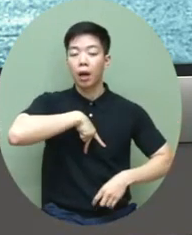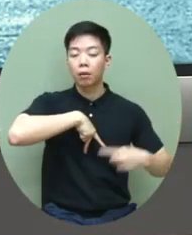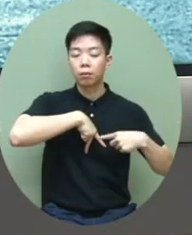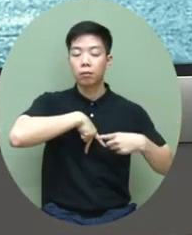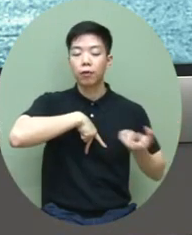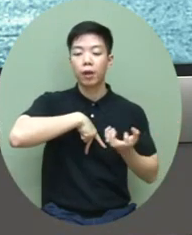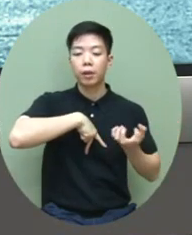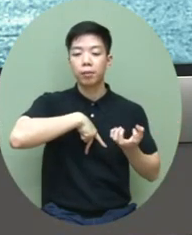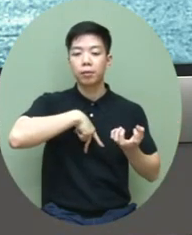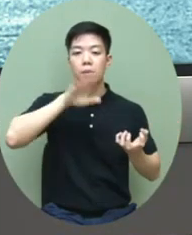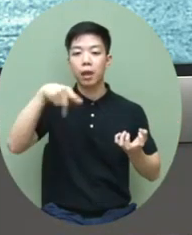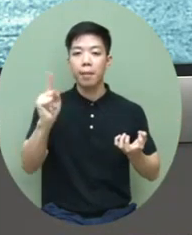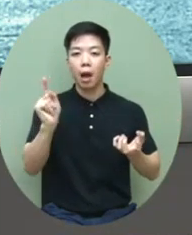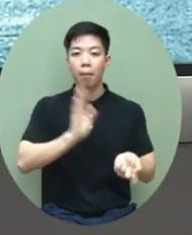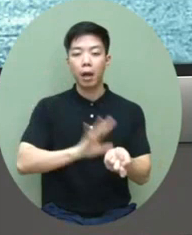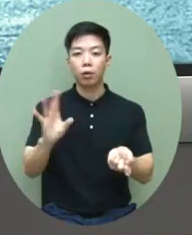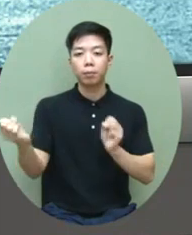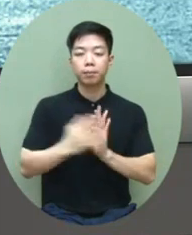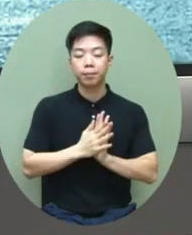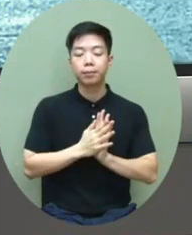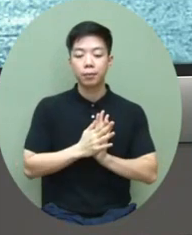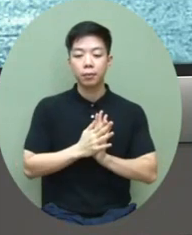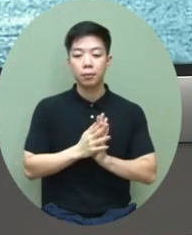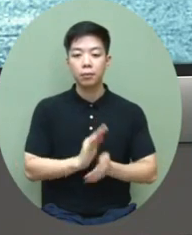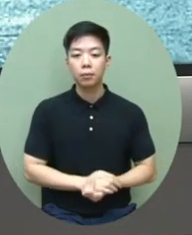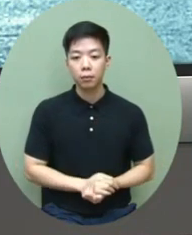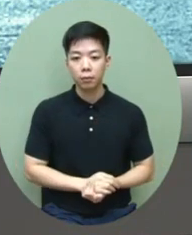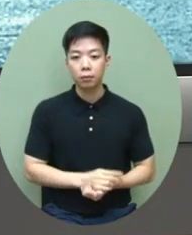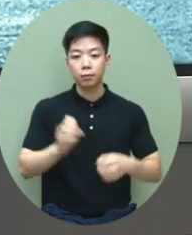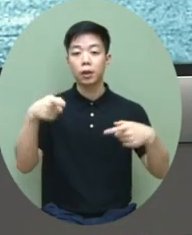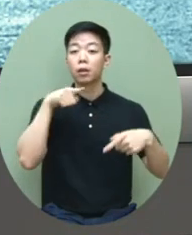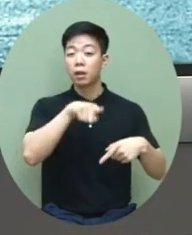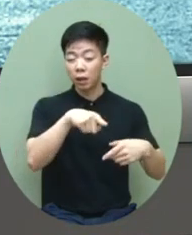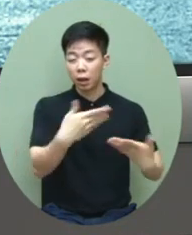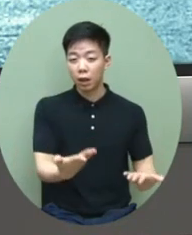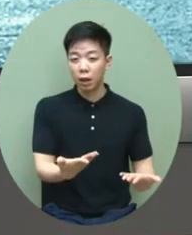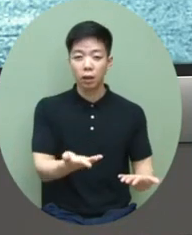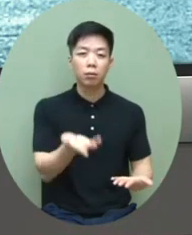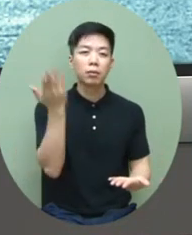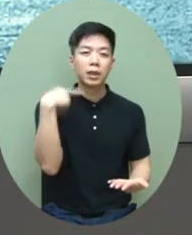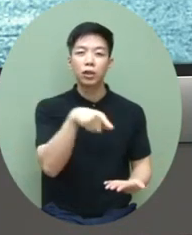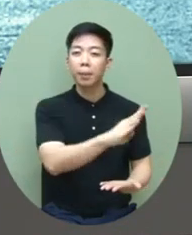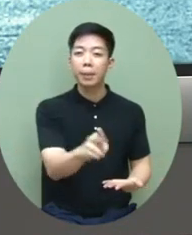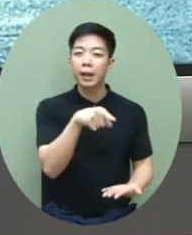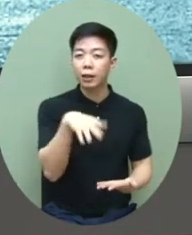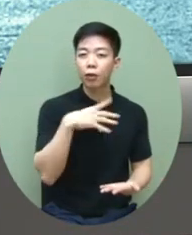virus. When the patient gets the infections of the